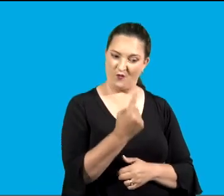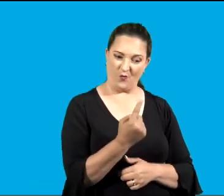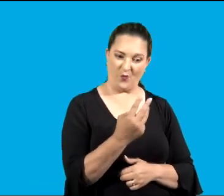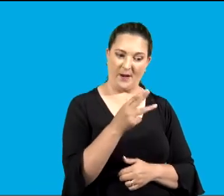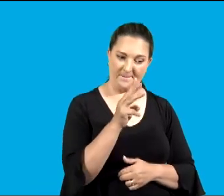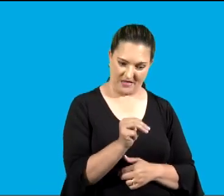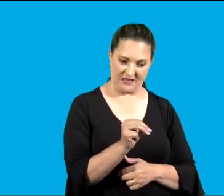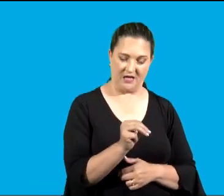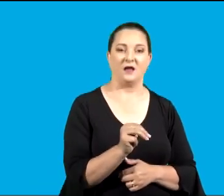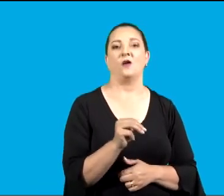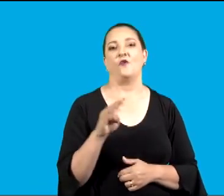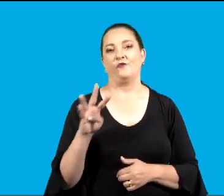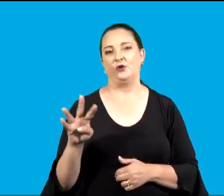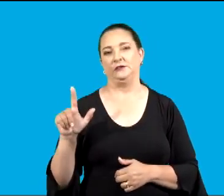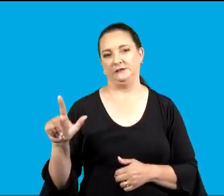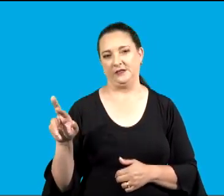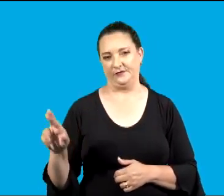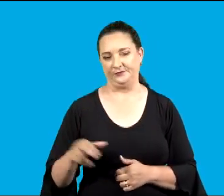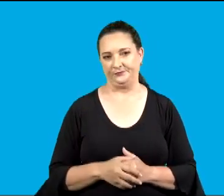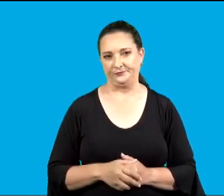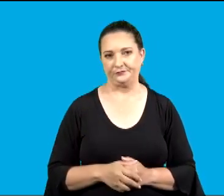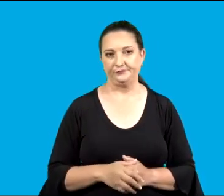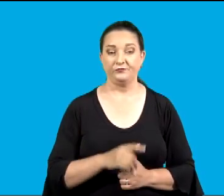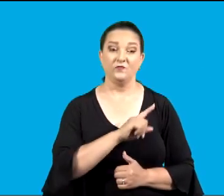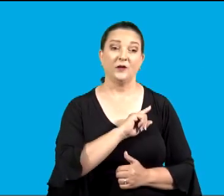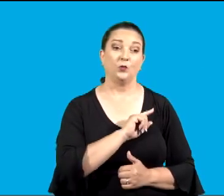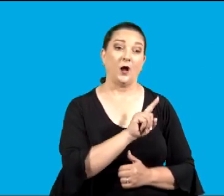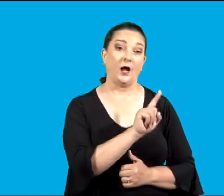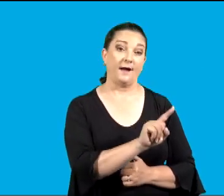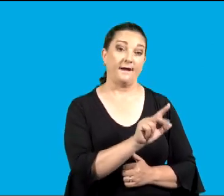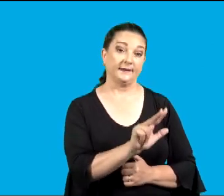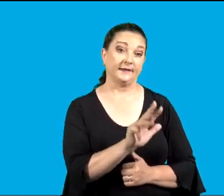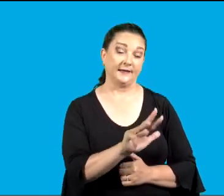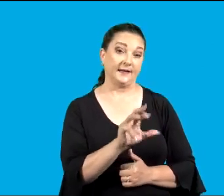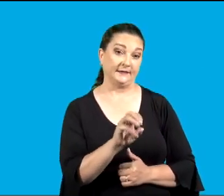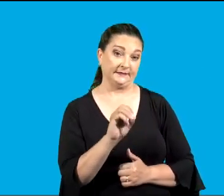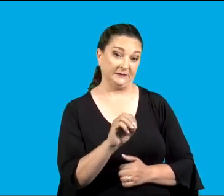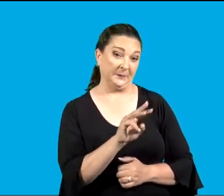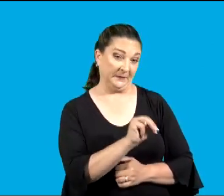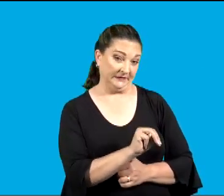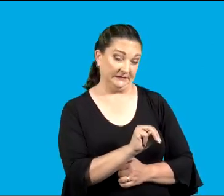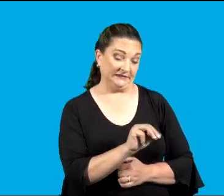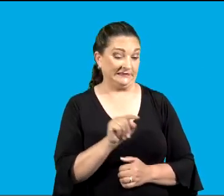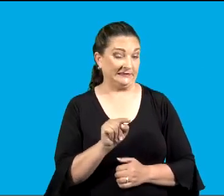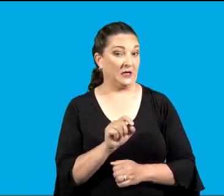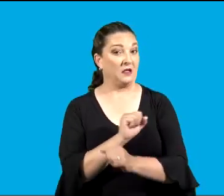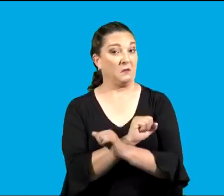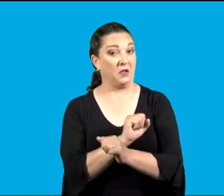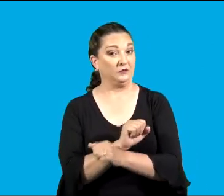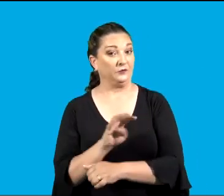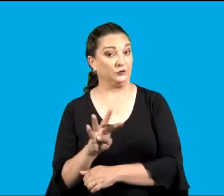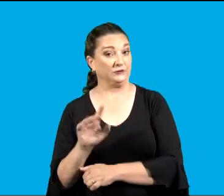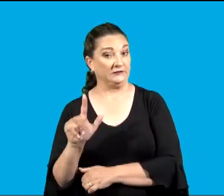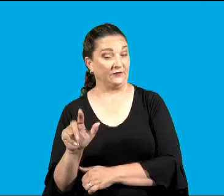is 47 rand. I'll then say, my 18,900 meters multiply by